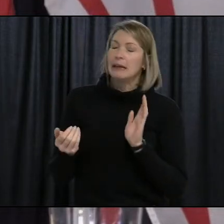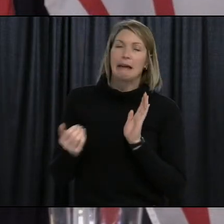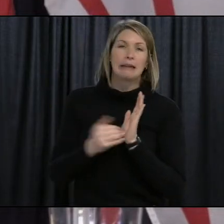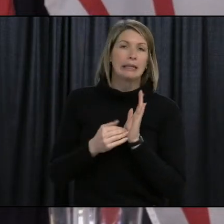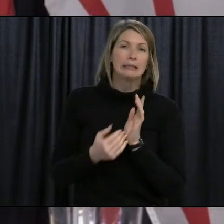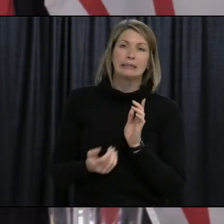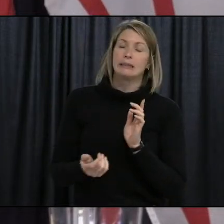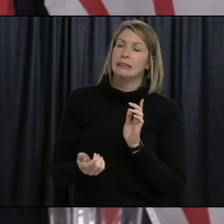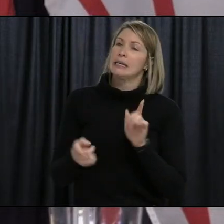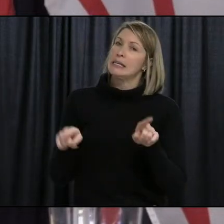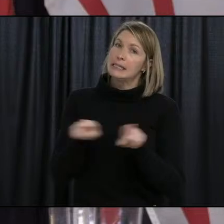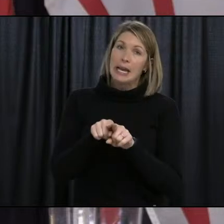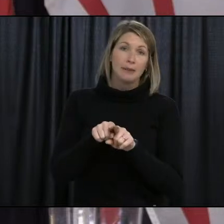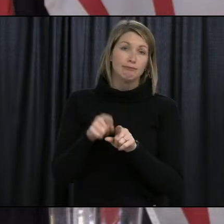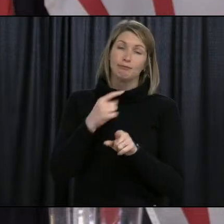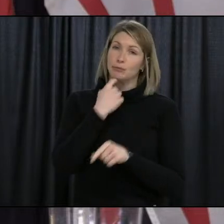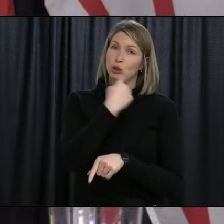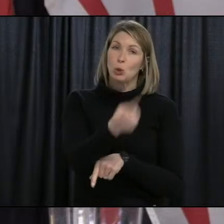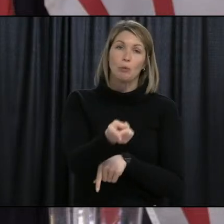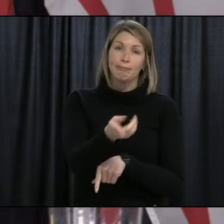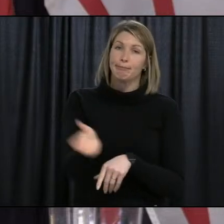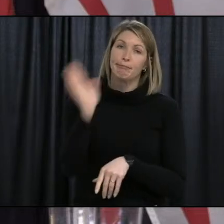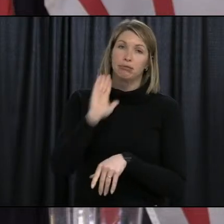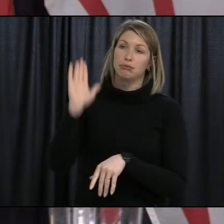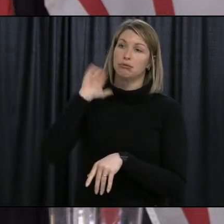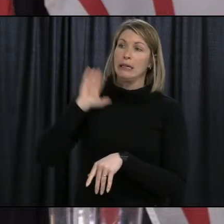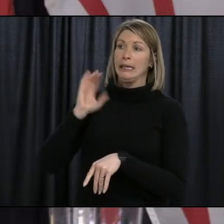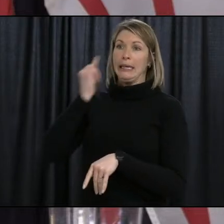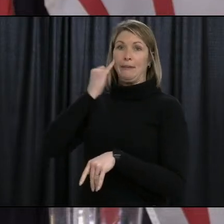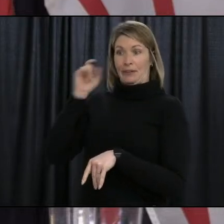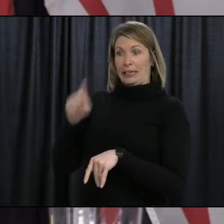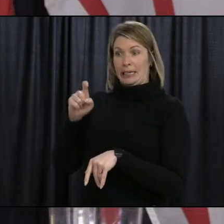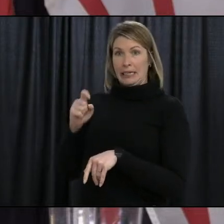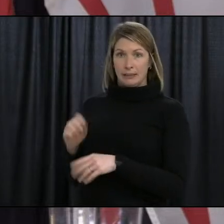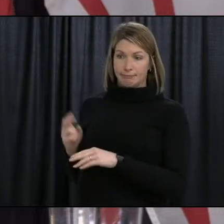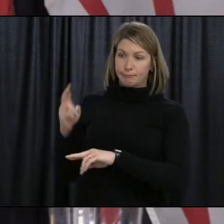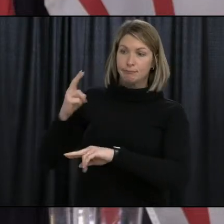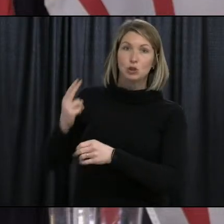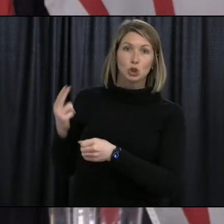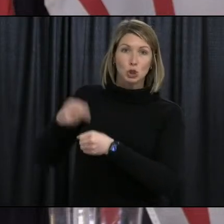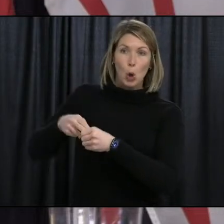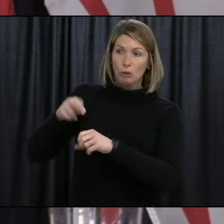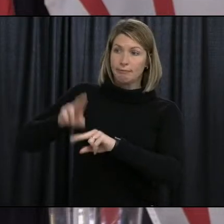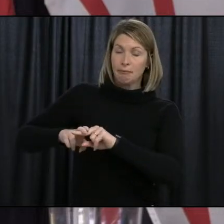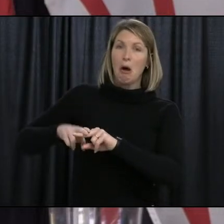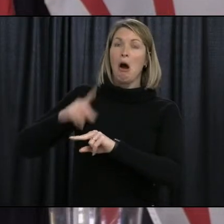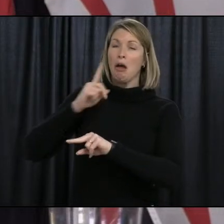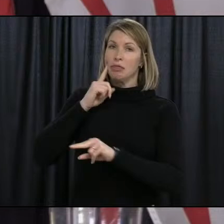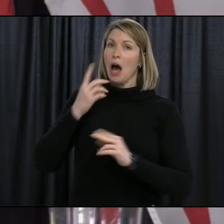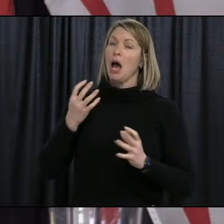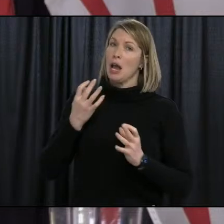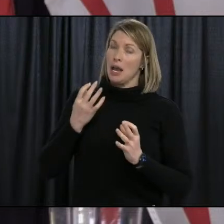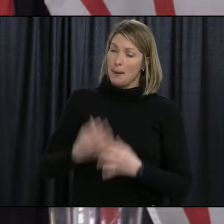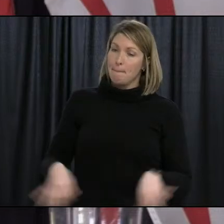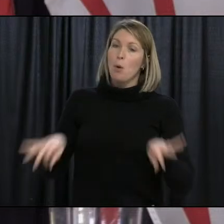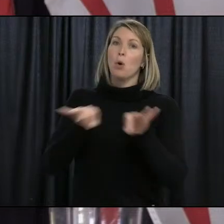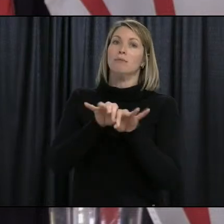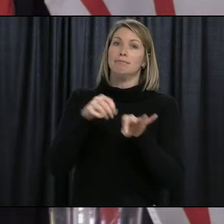when we were needed to be here, we would be here, and we'll reevaluate that as we go. I thought it was important to be here today because of the news of the Atlantic